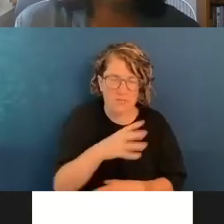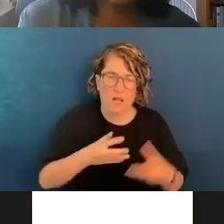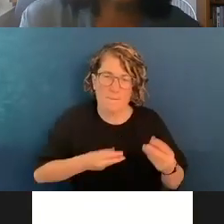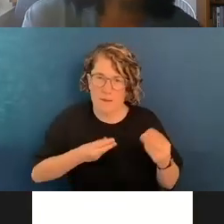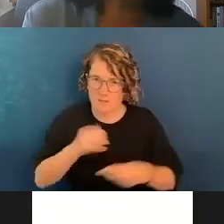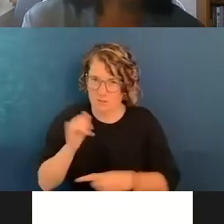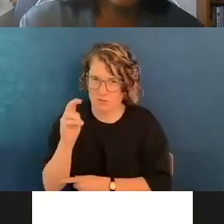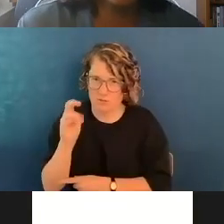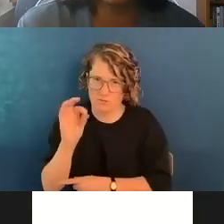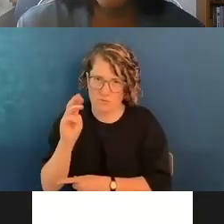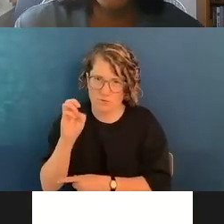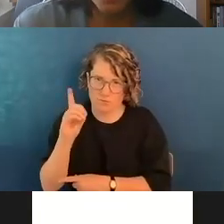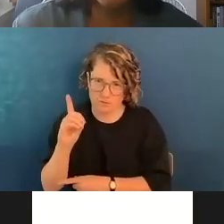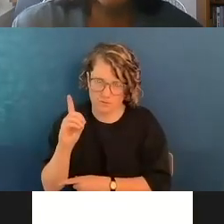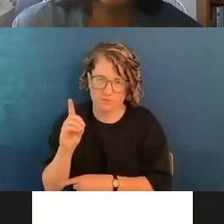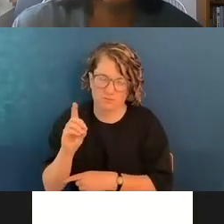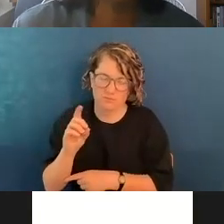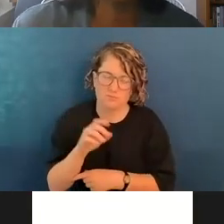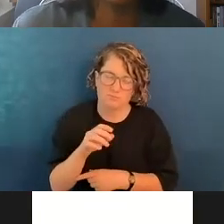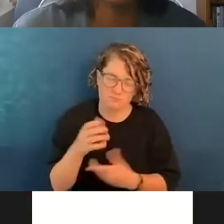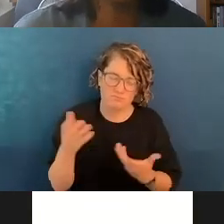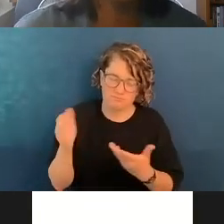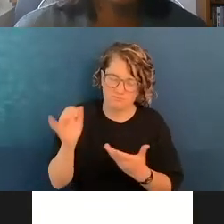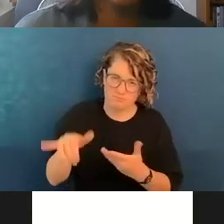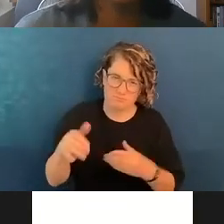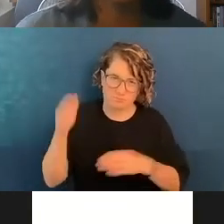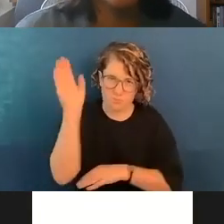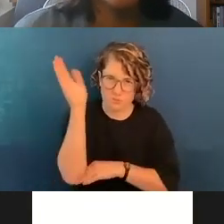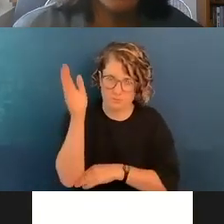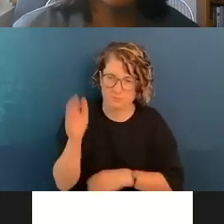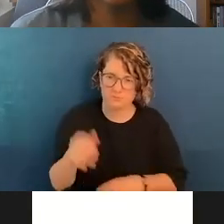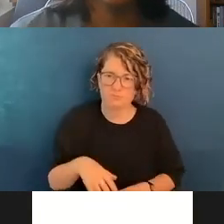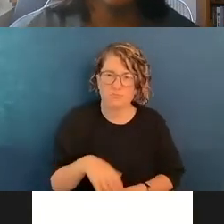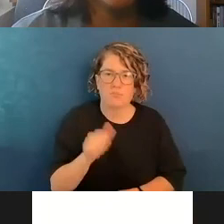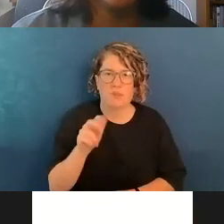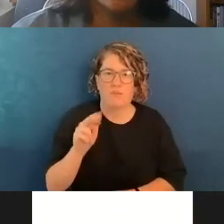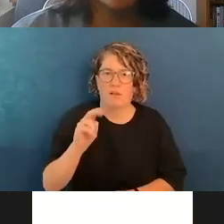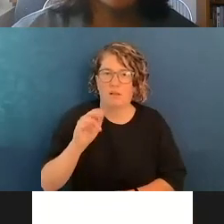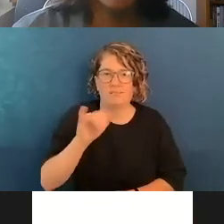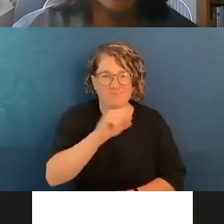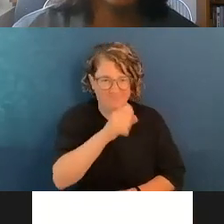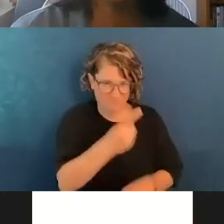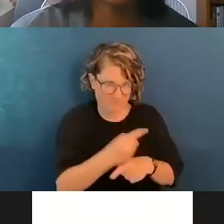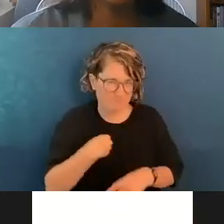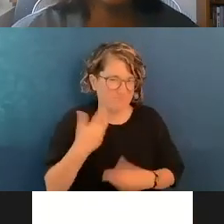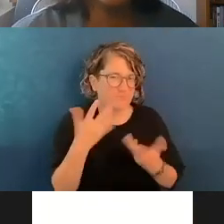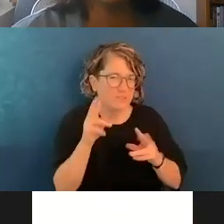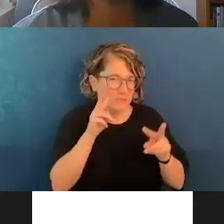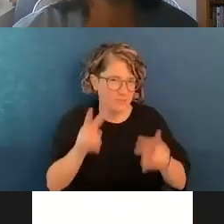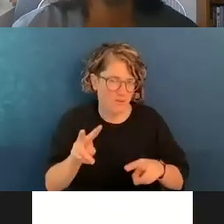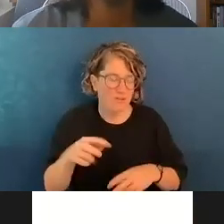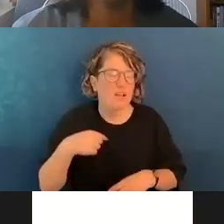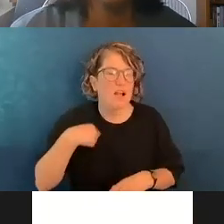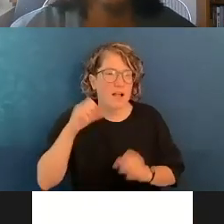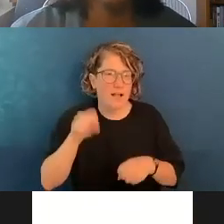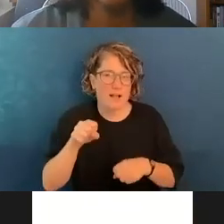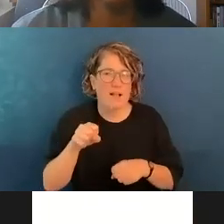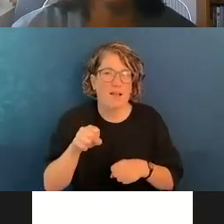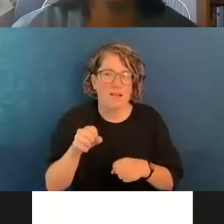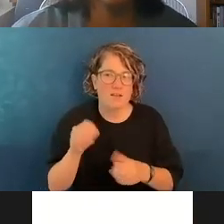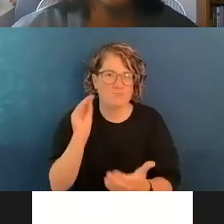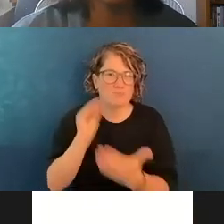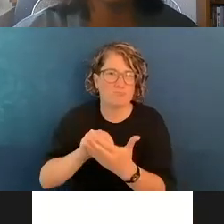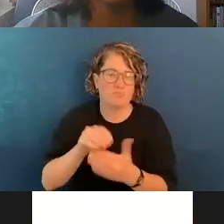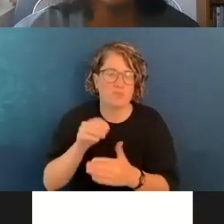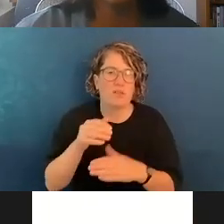I've seen that webinar and it is excellent. We can include that in our post-webinar email so that folks have a chance